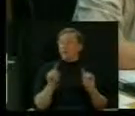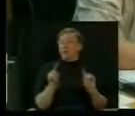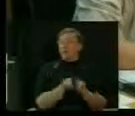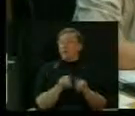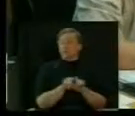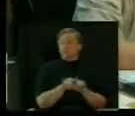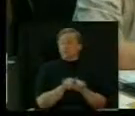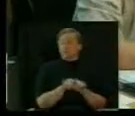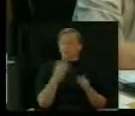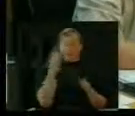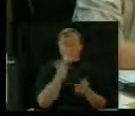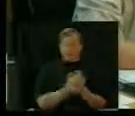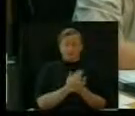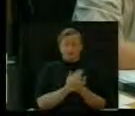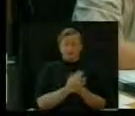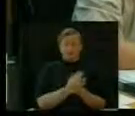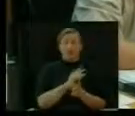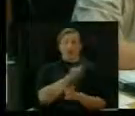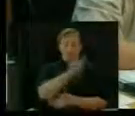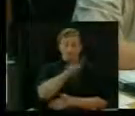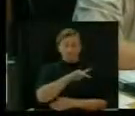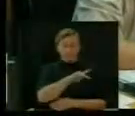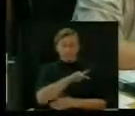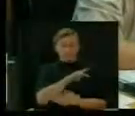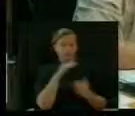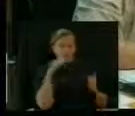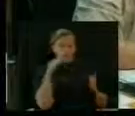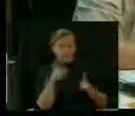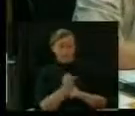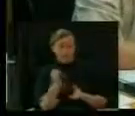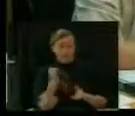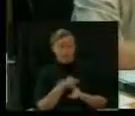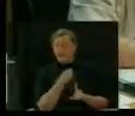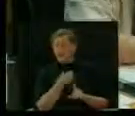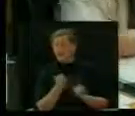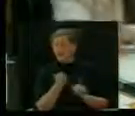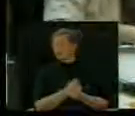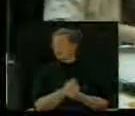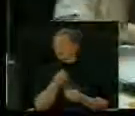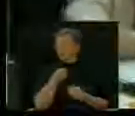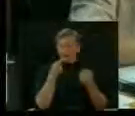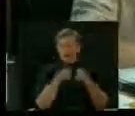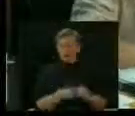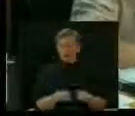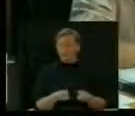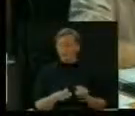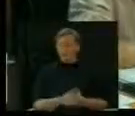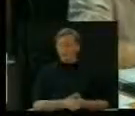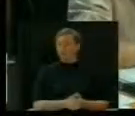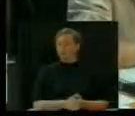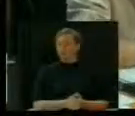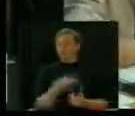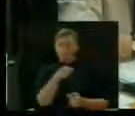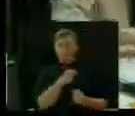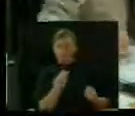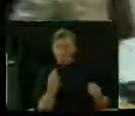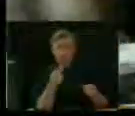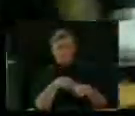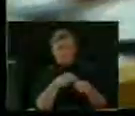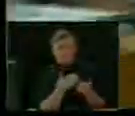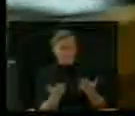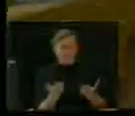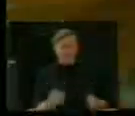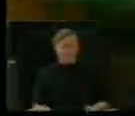a recommendation. And by all means, let's stop the personal attacks on the members of it. Let's just argue about what the best policy is. I agree